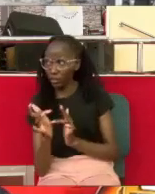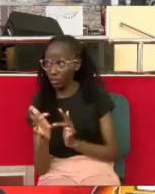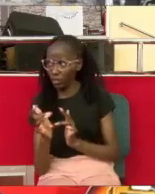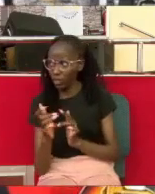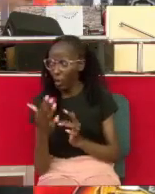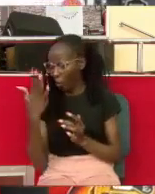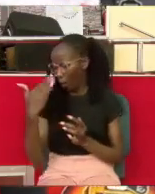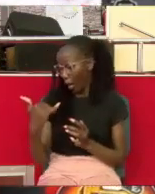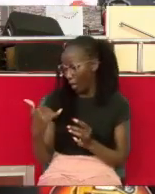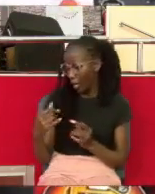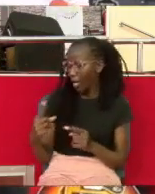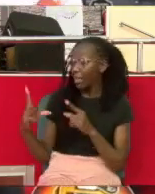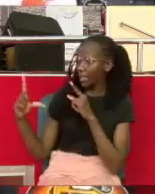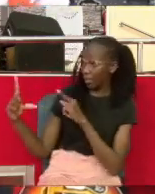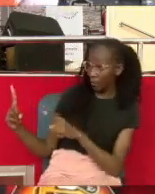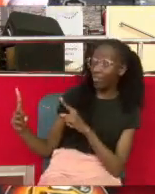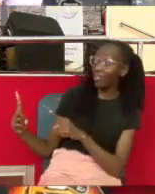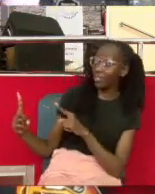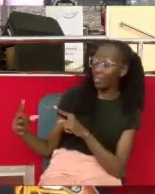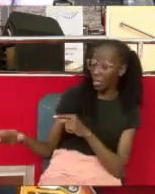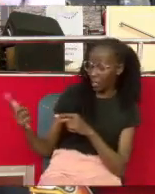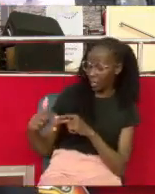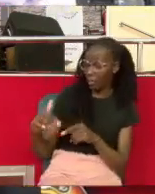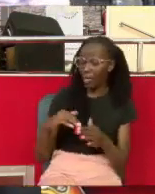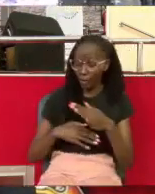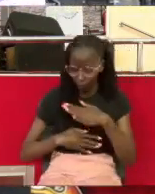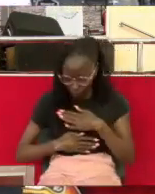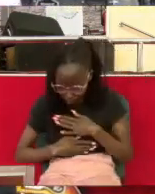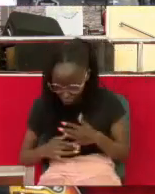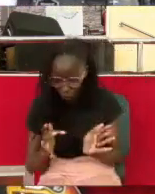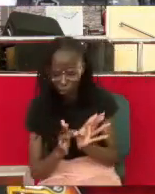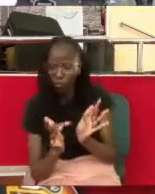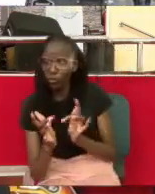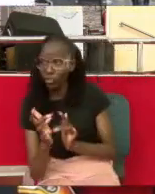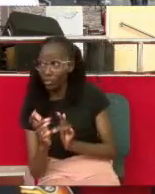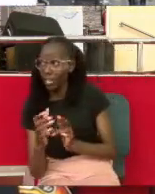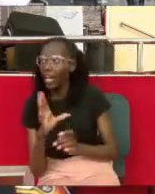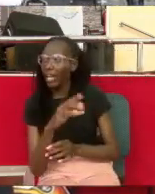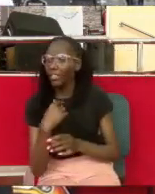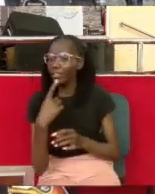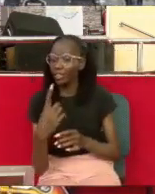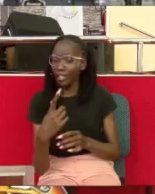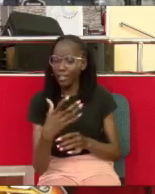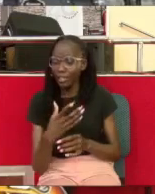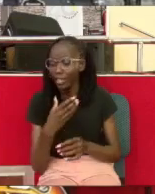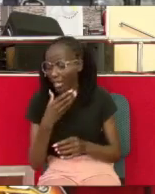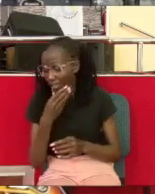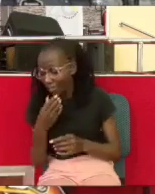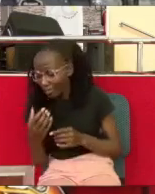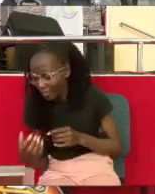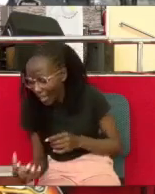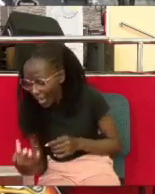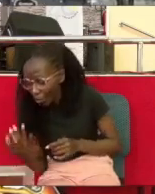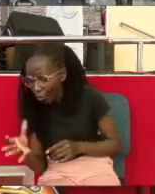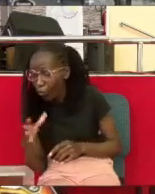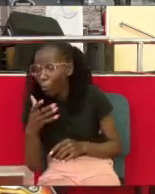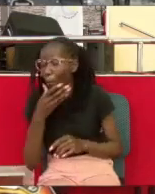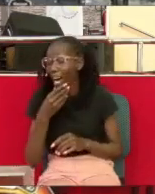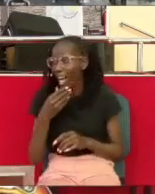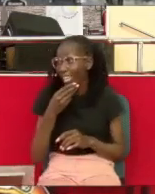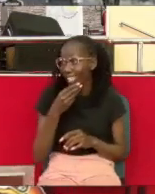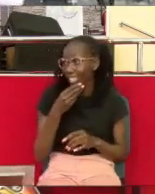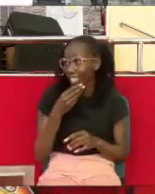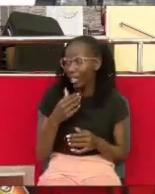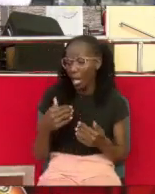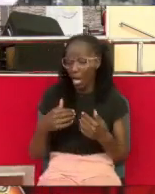before him. A few days before, he was saying, Son of man, son of David, have mercy on